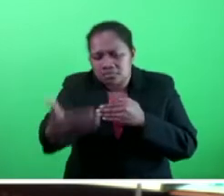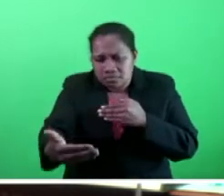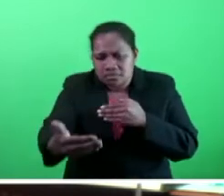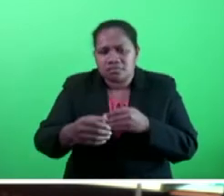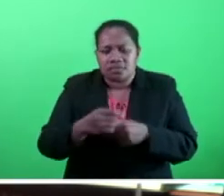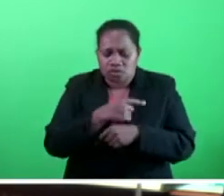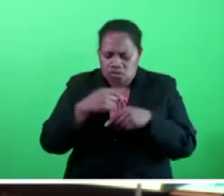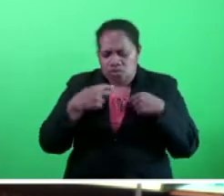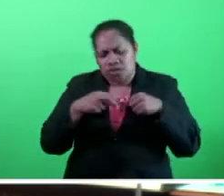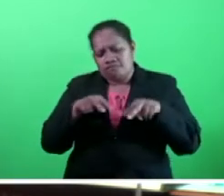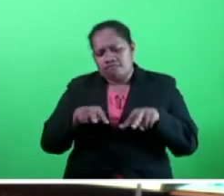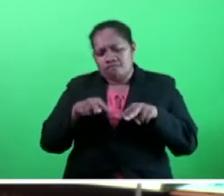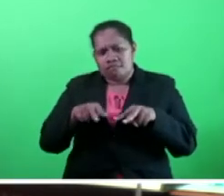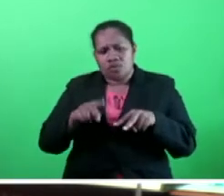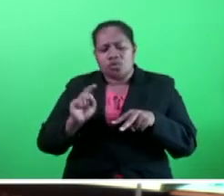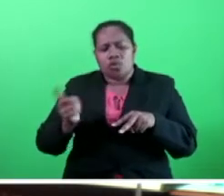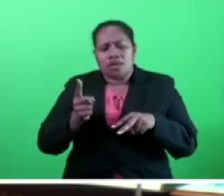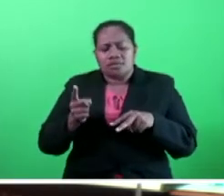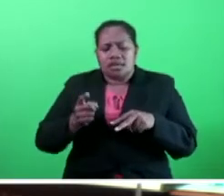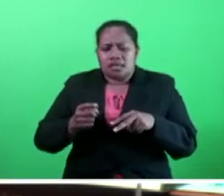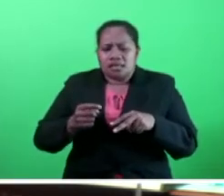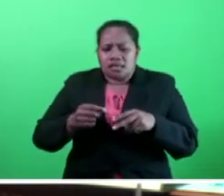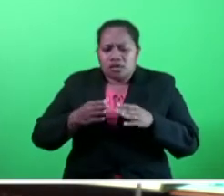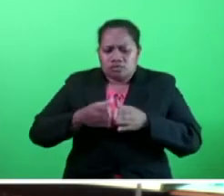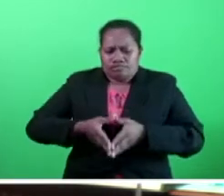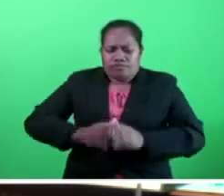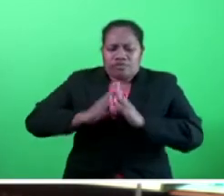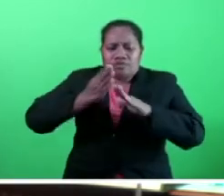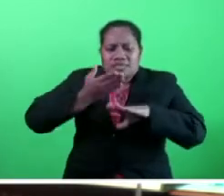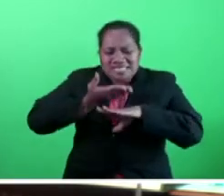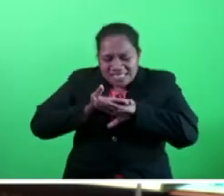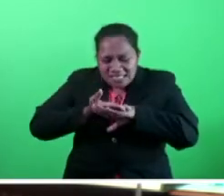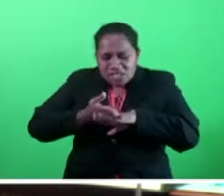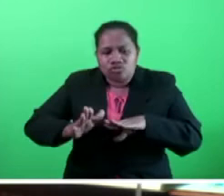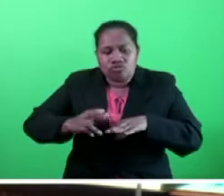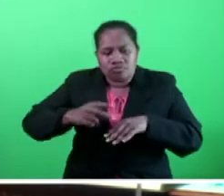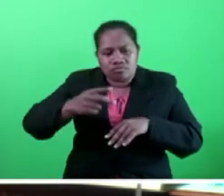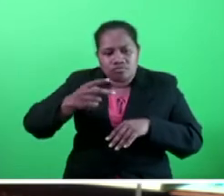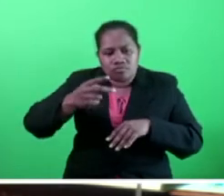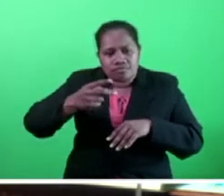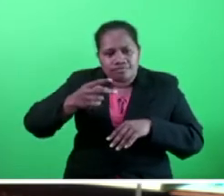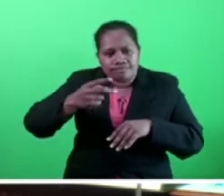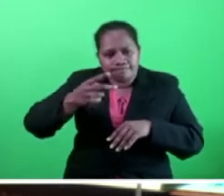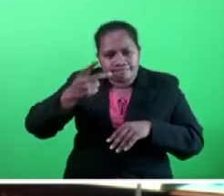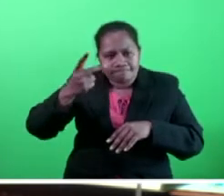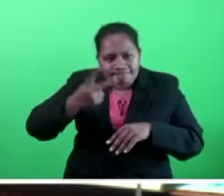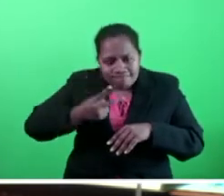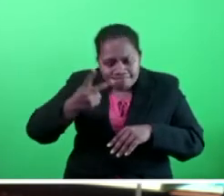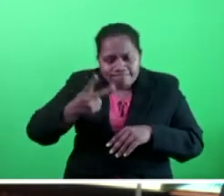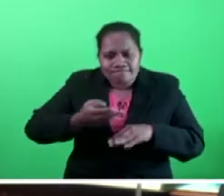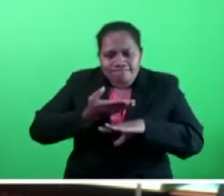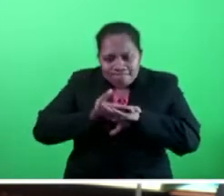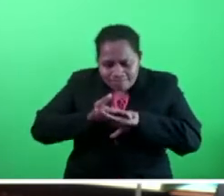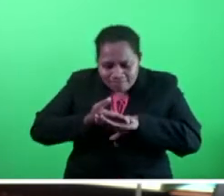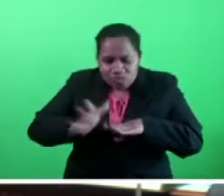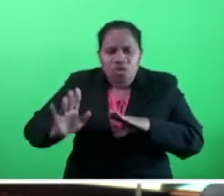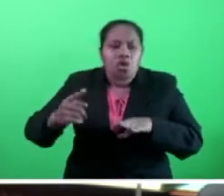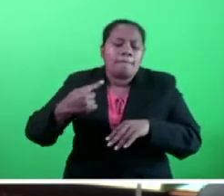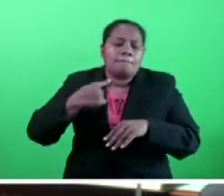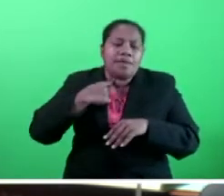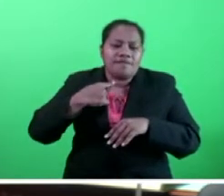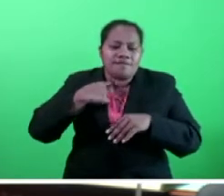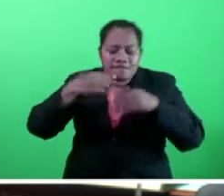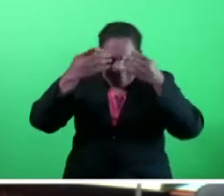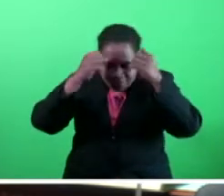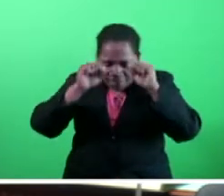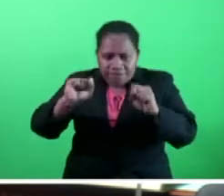a dozen new beef cattle farms. So what we have said was that vertically going up, we also want to horizontally